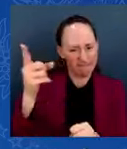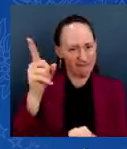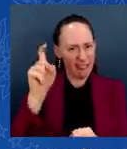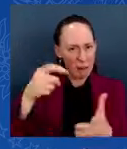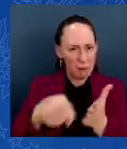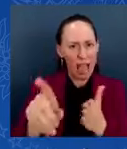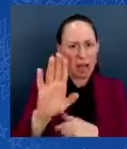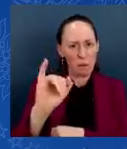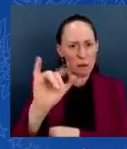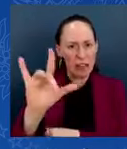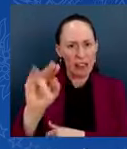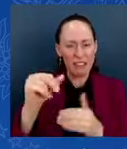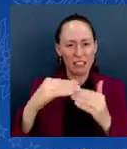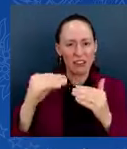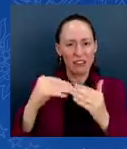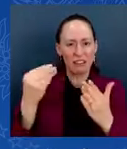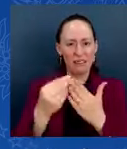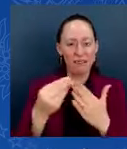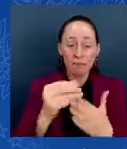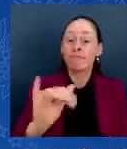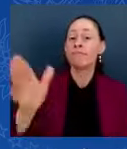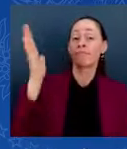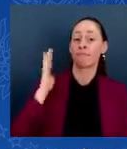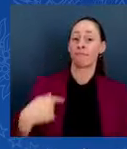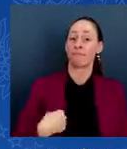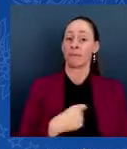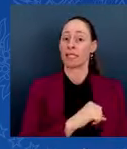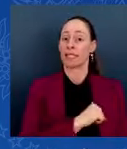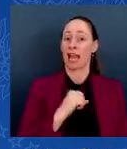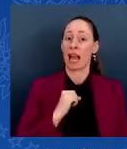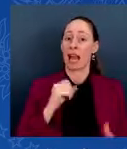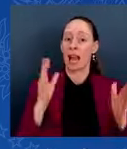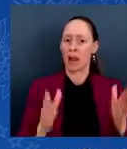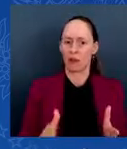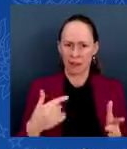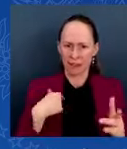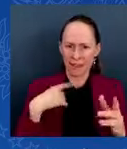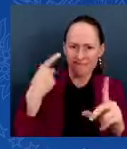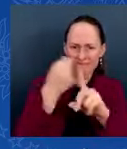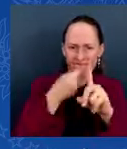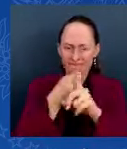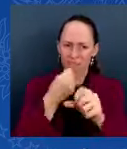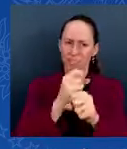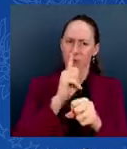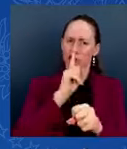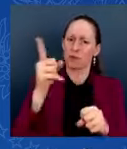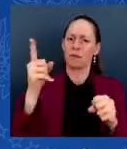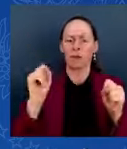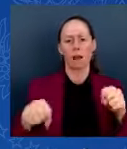and accessible for all Americans. And as Vice President, together with Joe